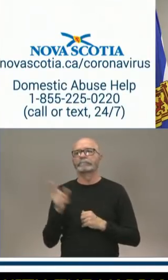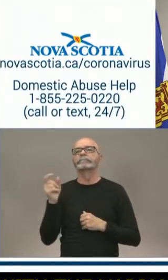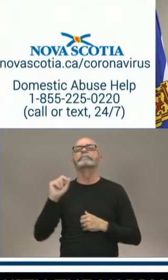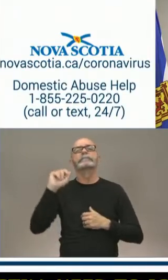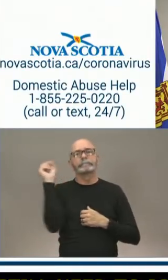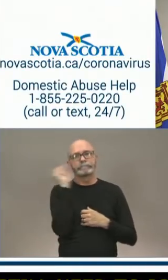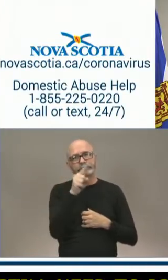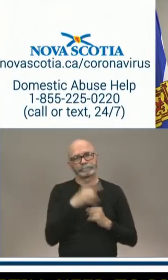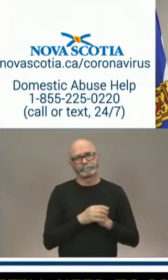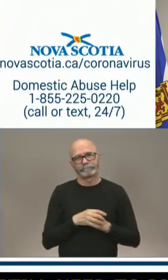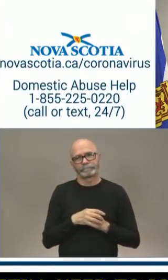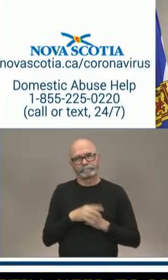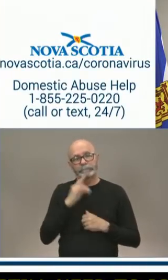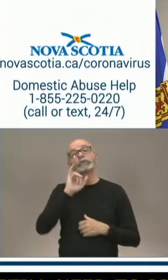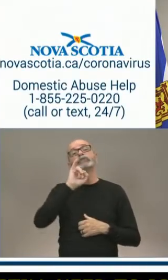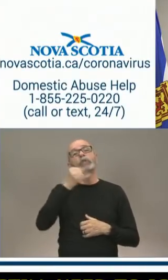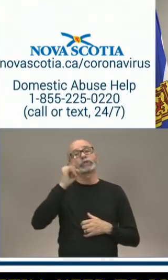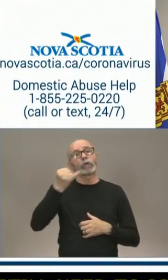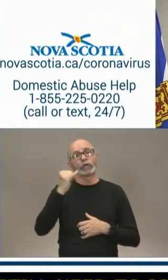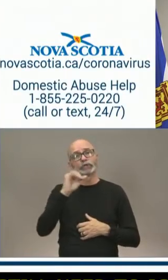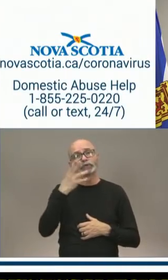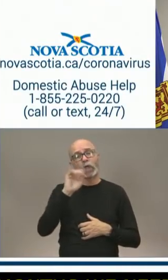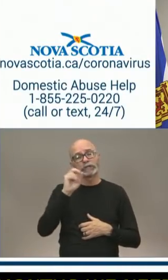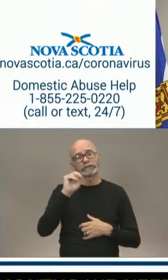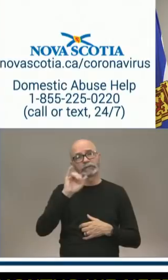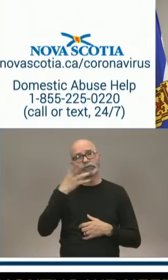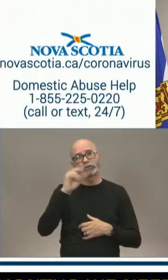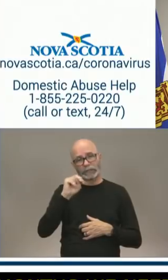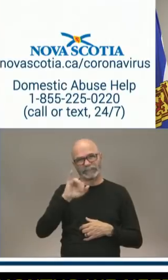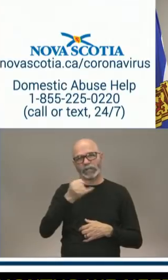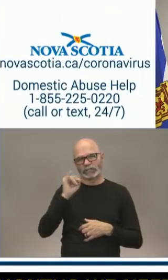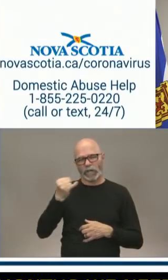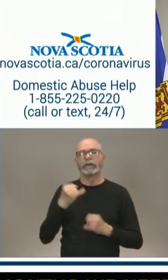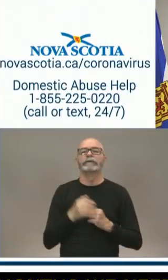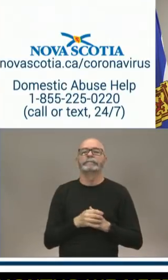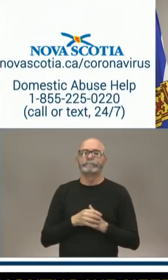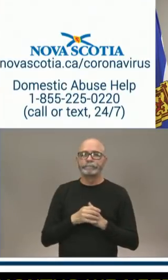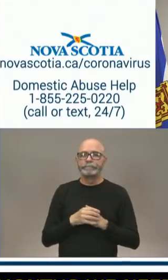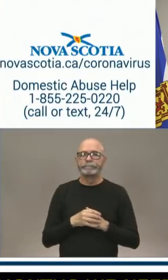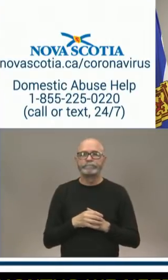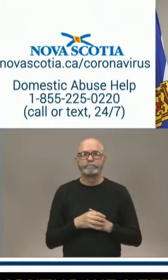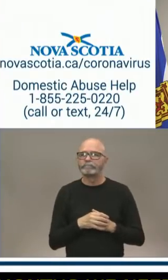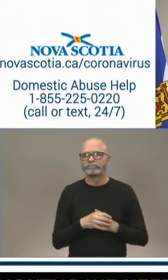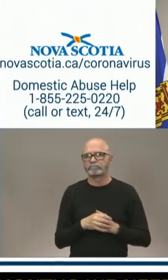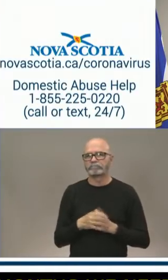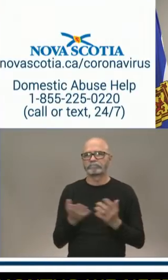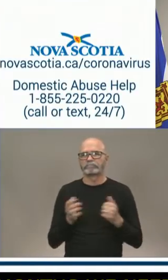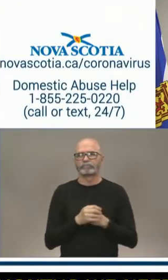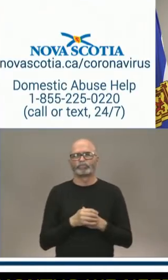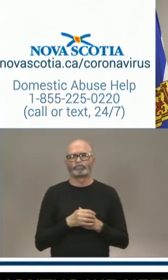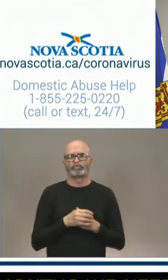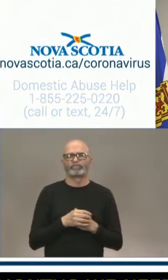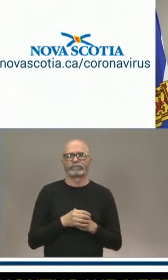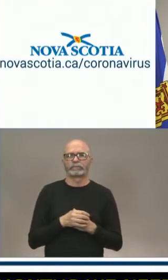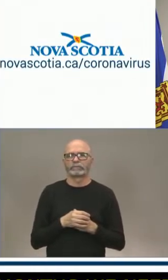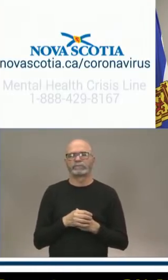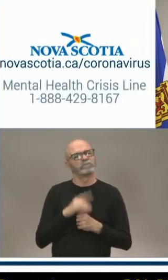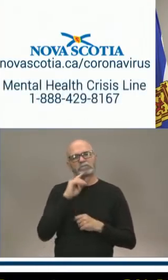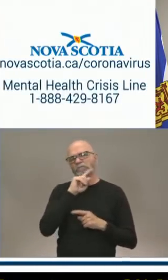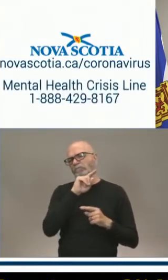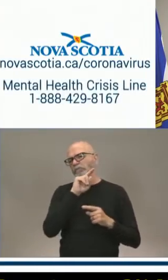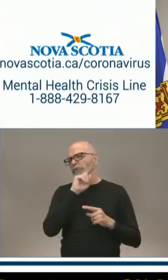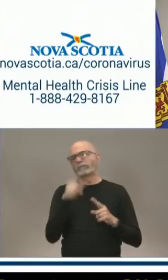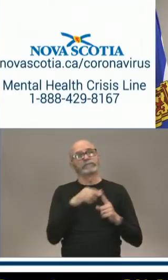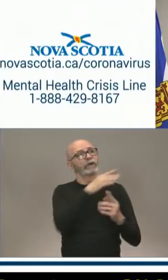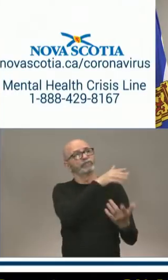Johnson, which is what Canada is talking about right now. When do you expect to see Johnson & Johnson in this province?